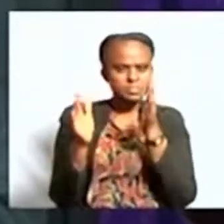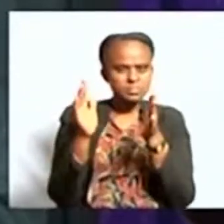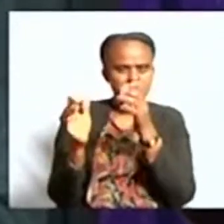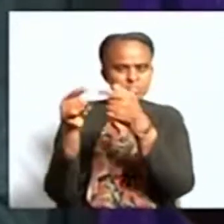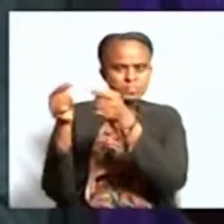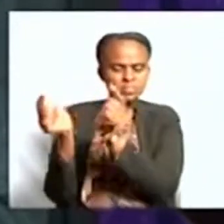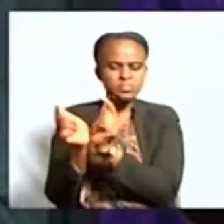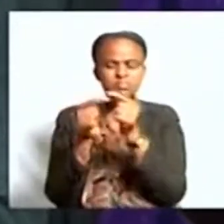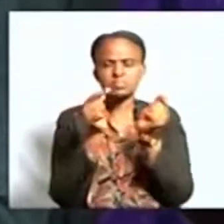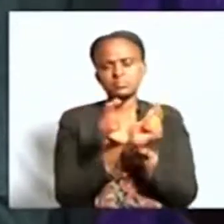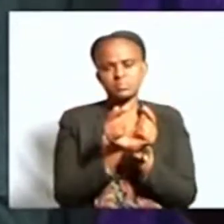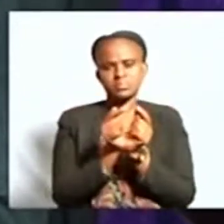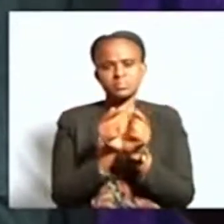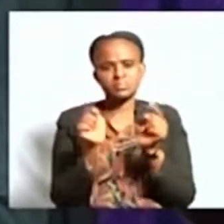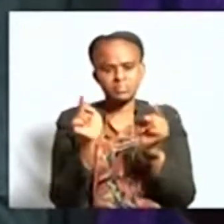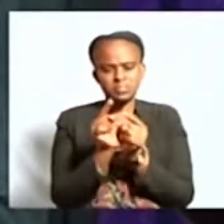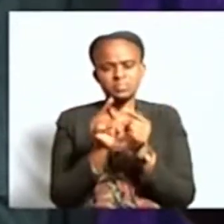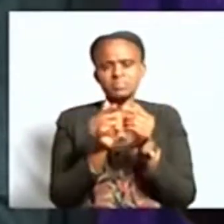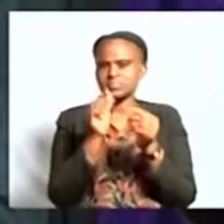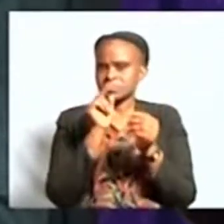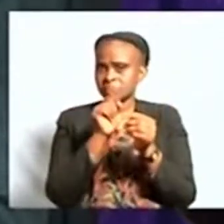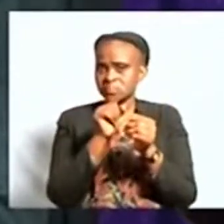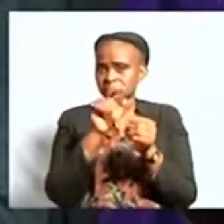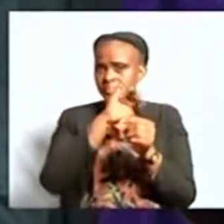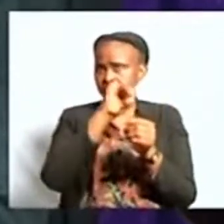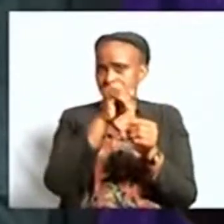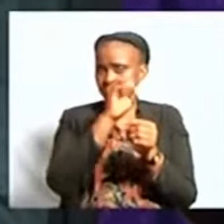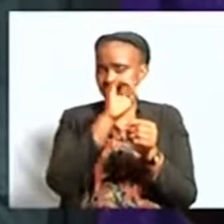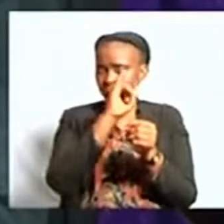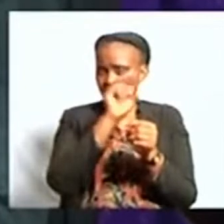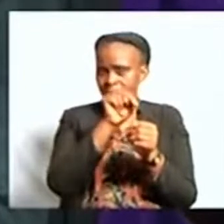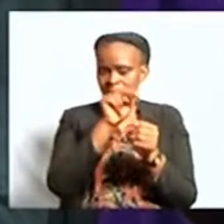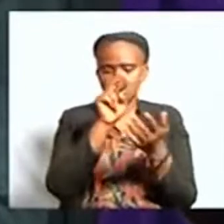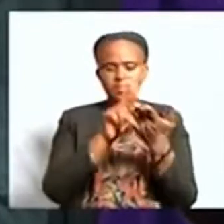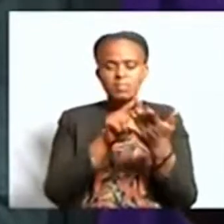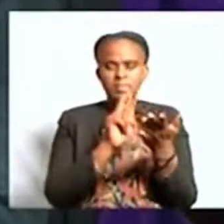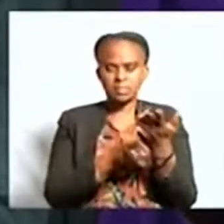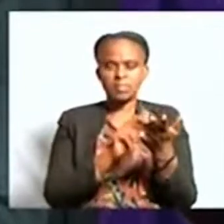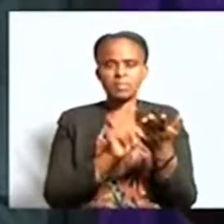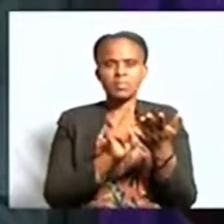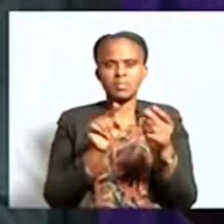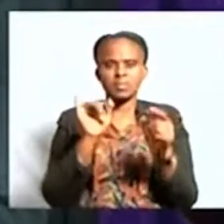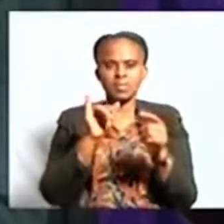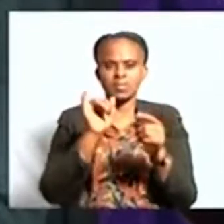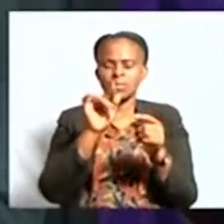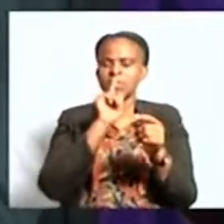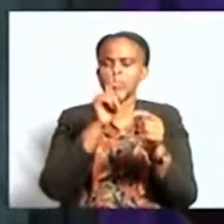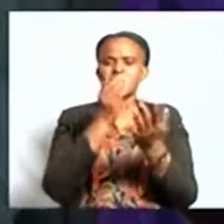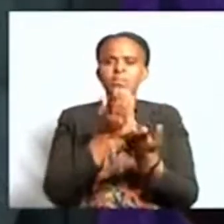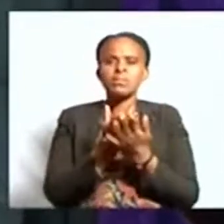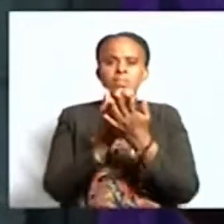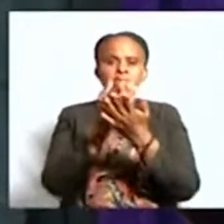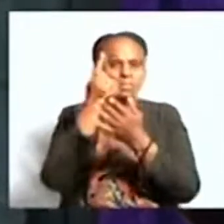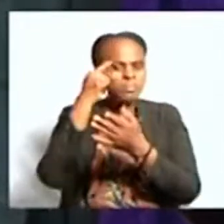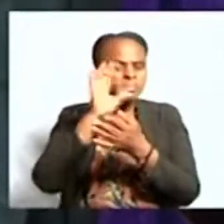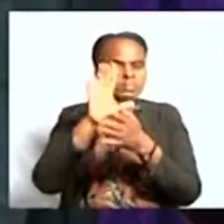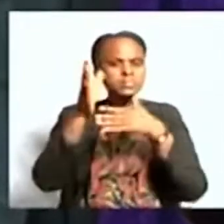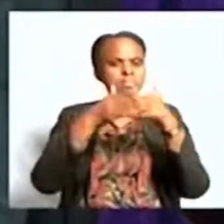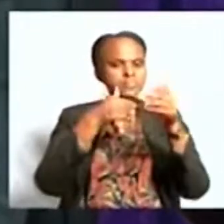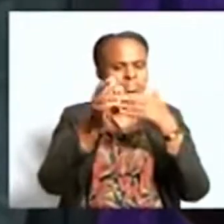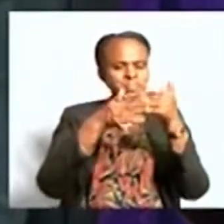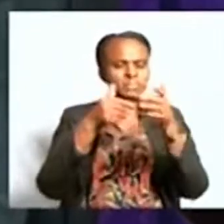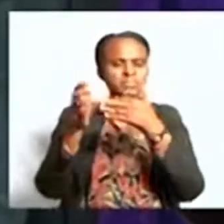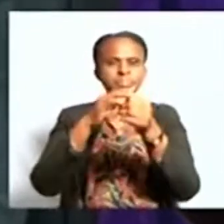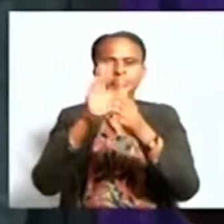stakeholders. An extract of the joint reconciliation report is submitted for your ease of